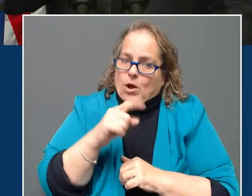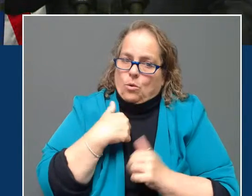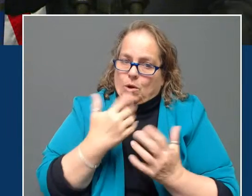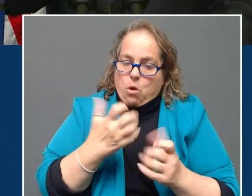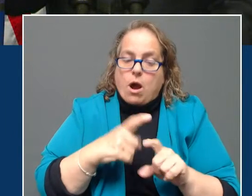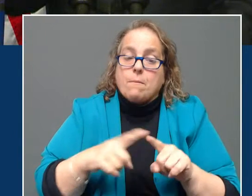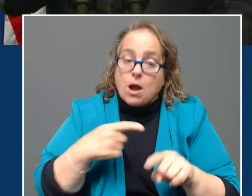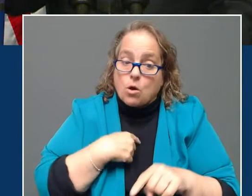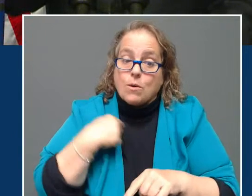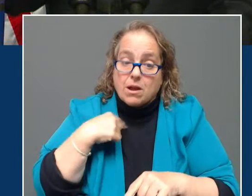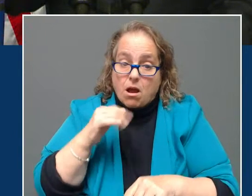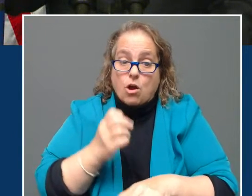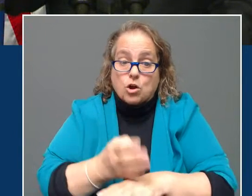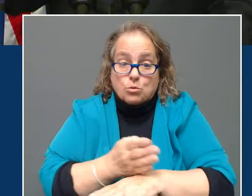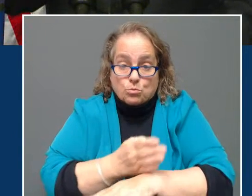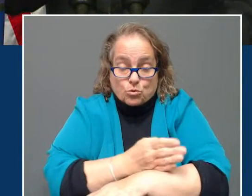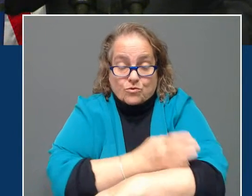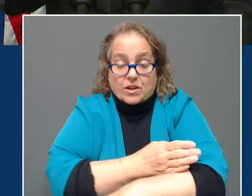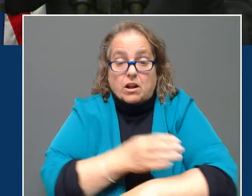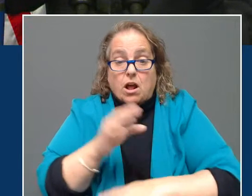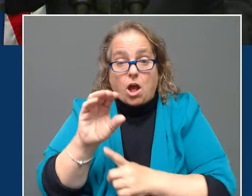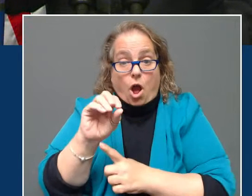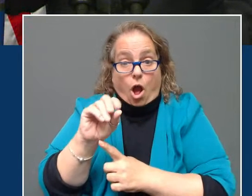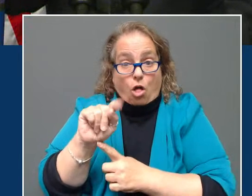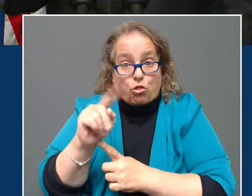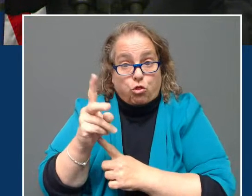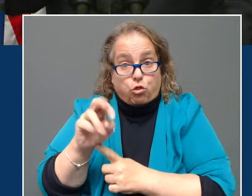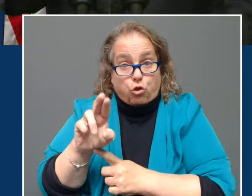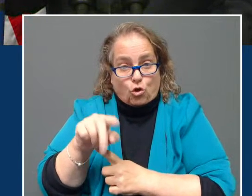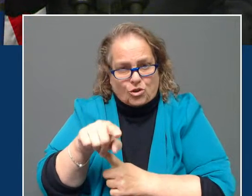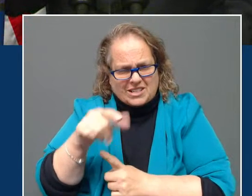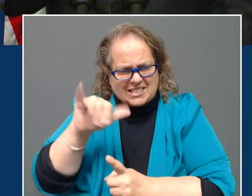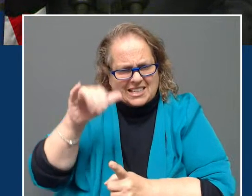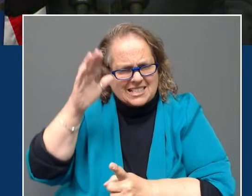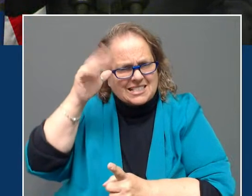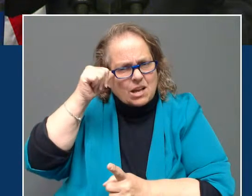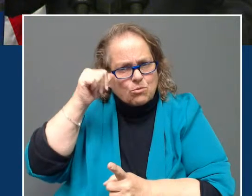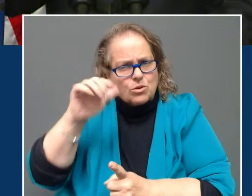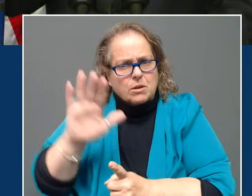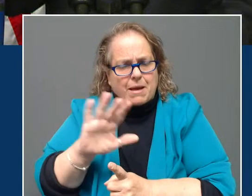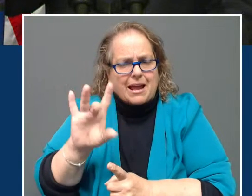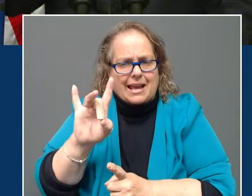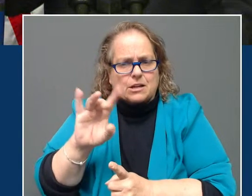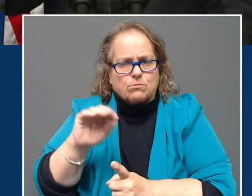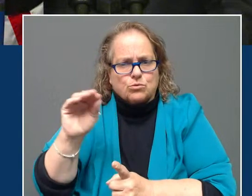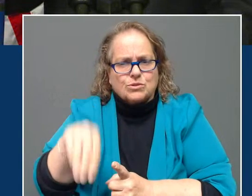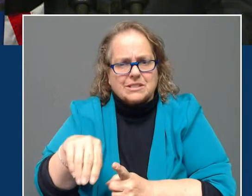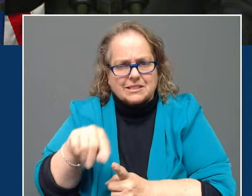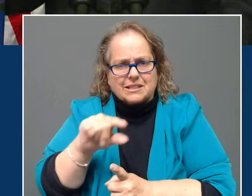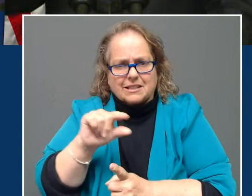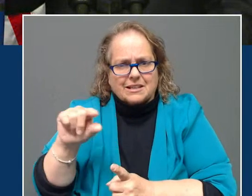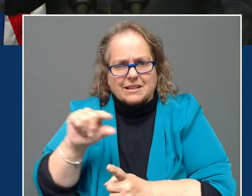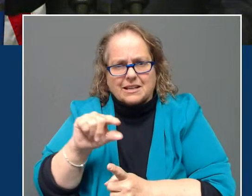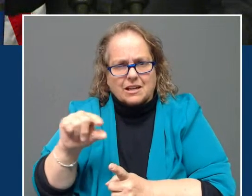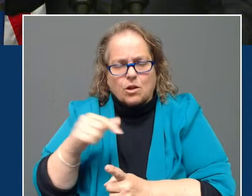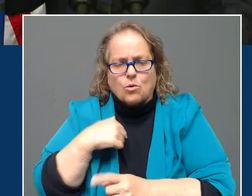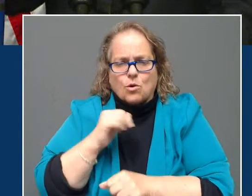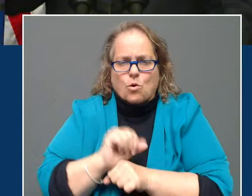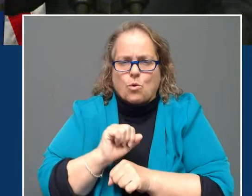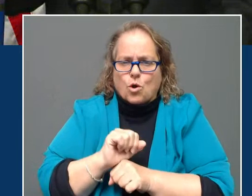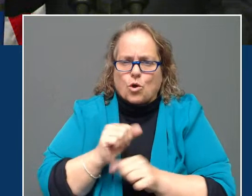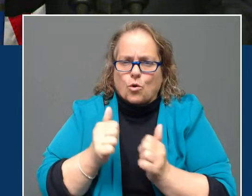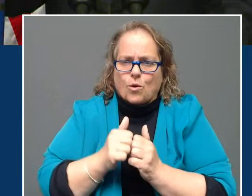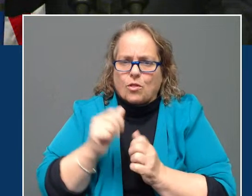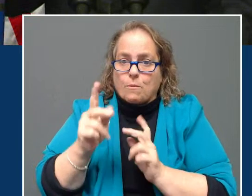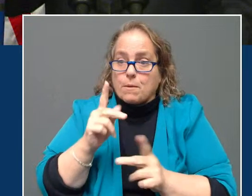The other is still stubbornly at about 8%. We were working with those that are